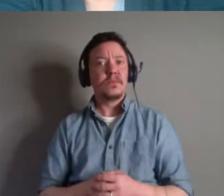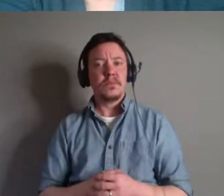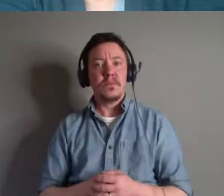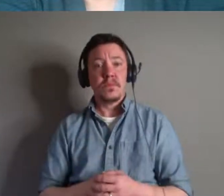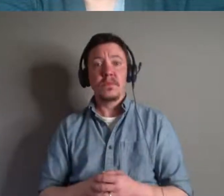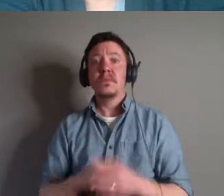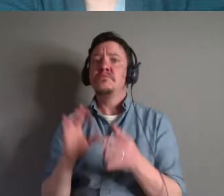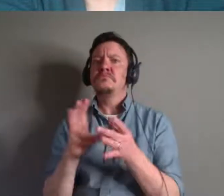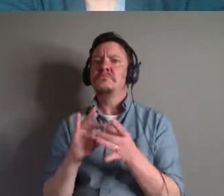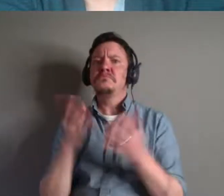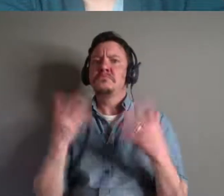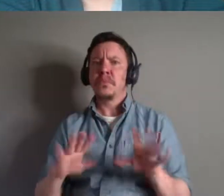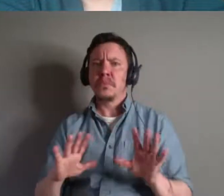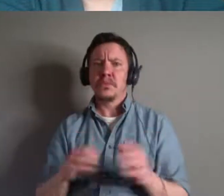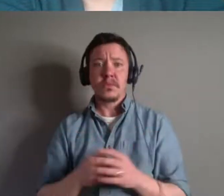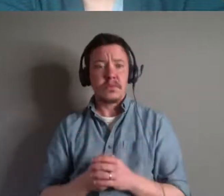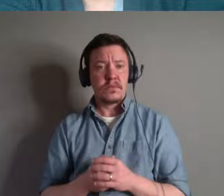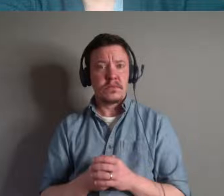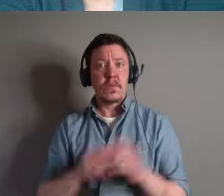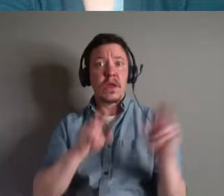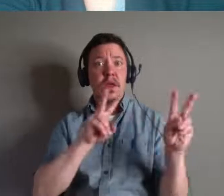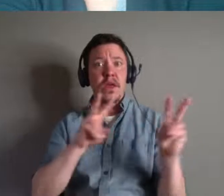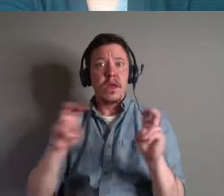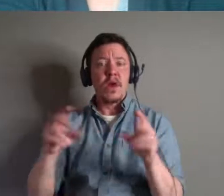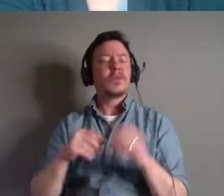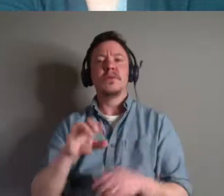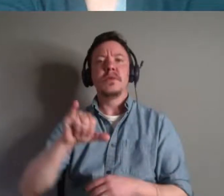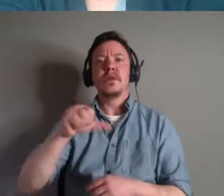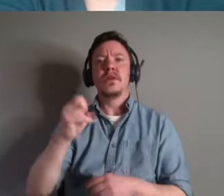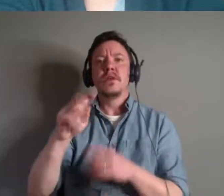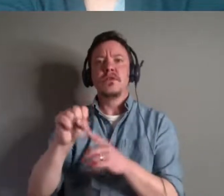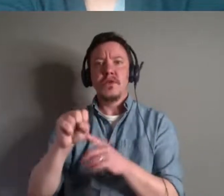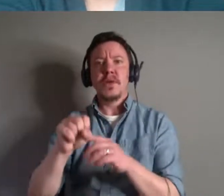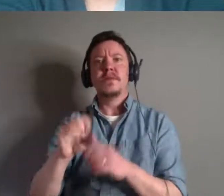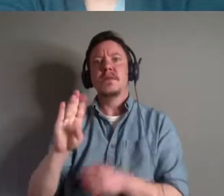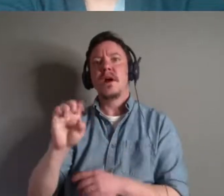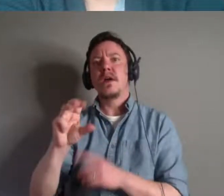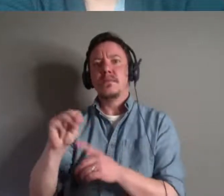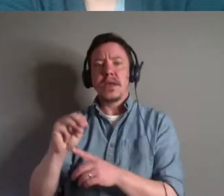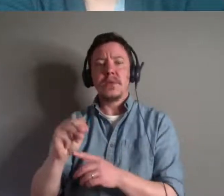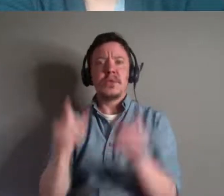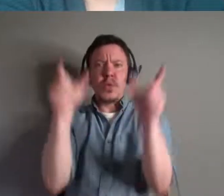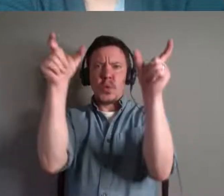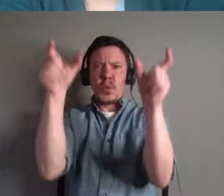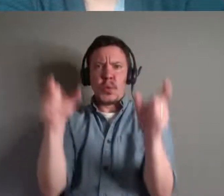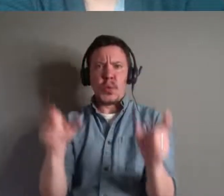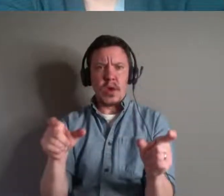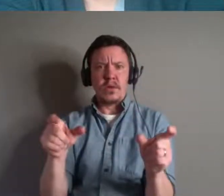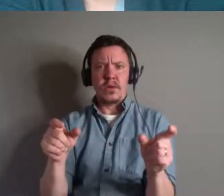You had mentioned that there were the seams, the joints in the wall. Do we know if any of those stick out at all, or is